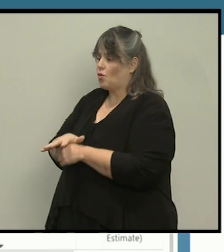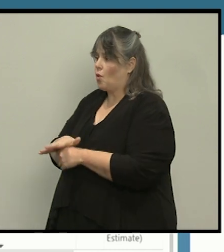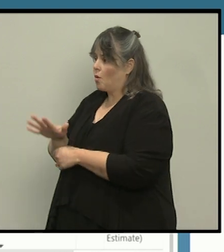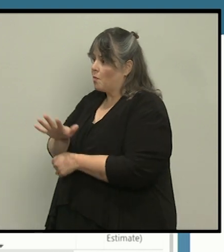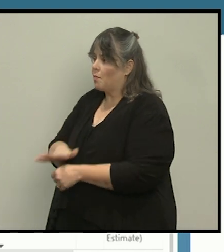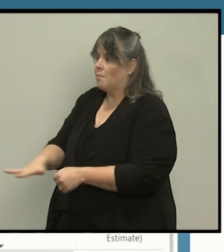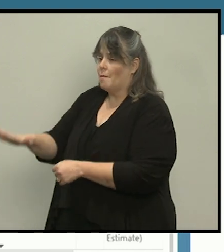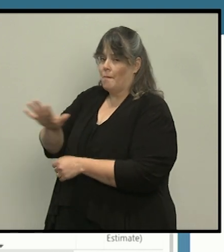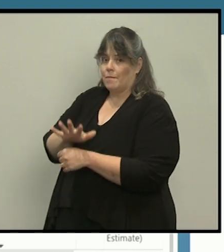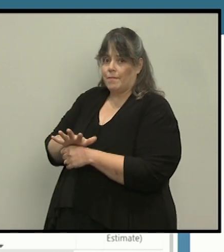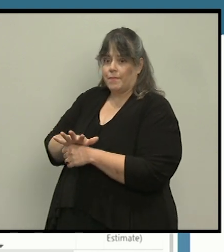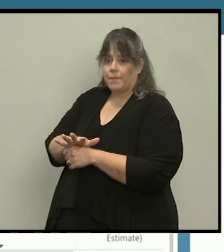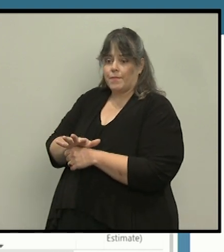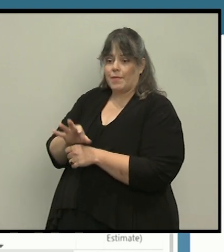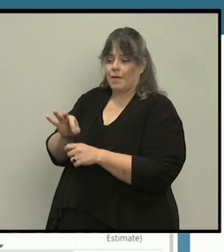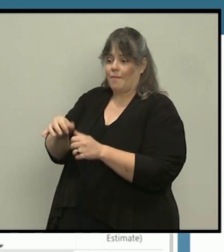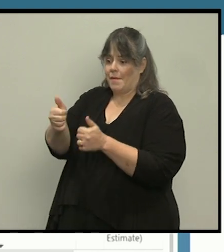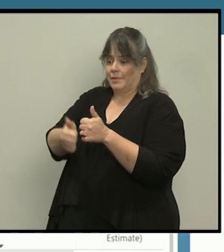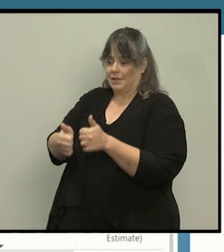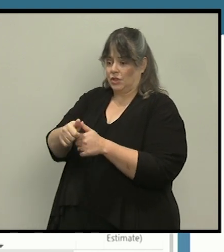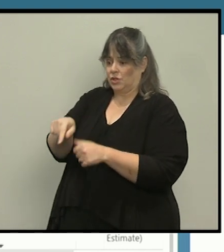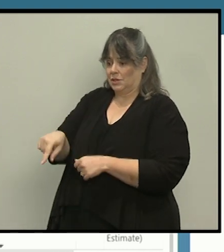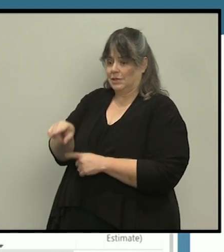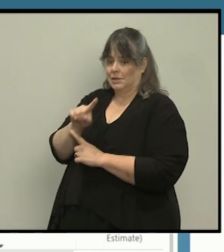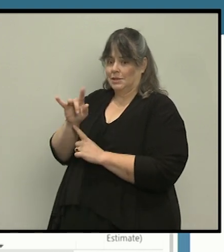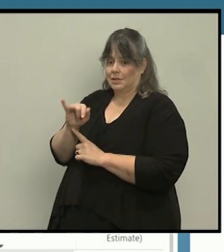population of each zip code.